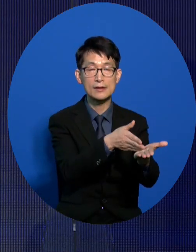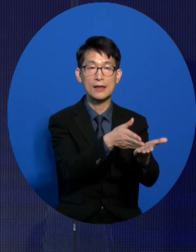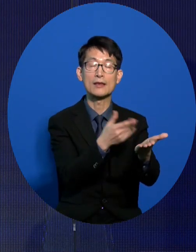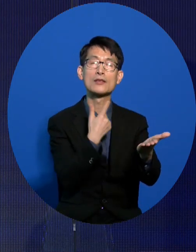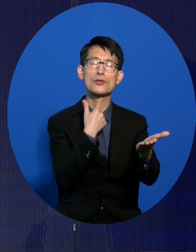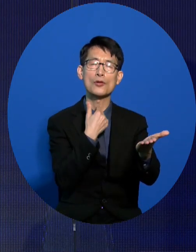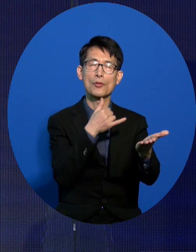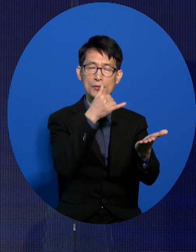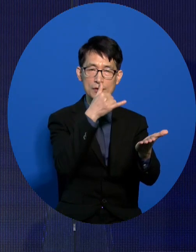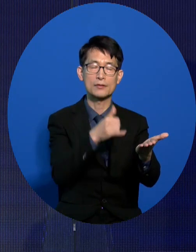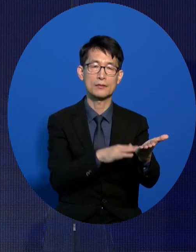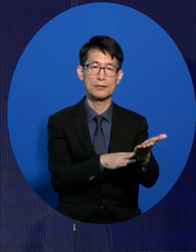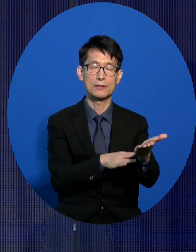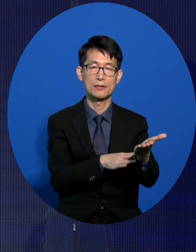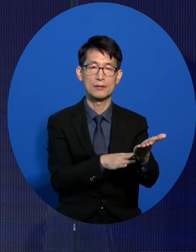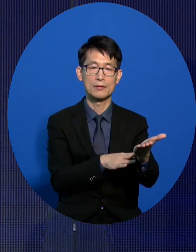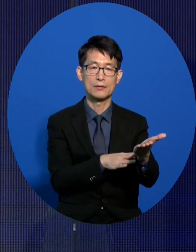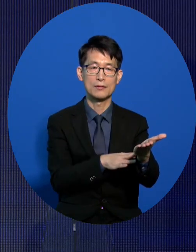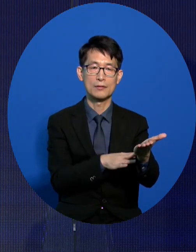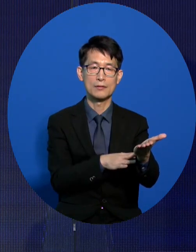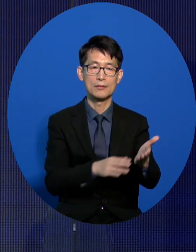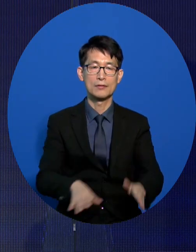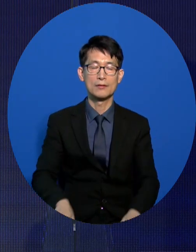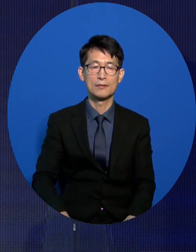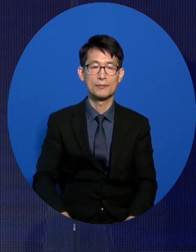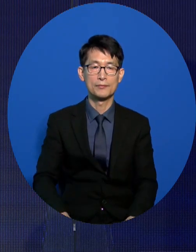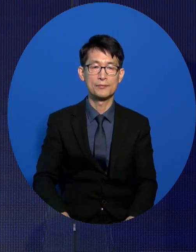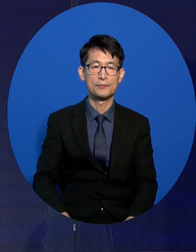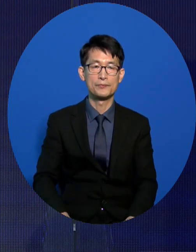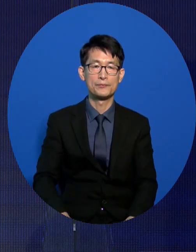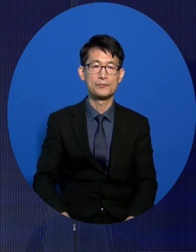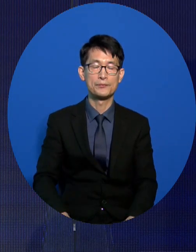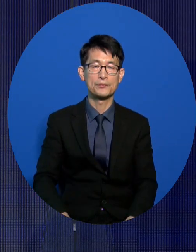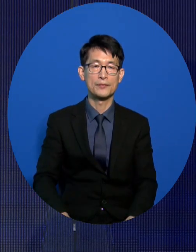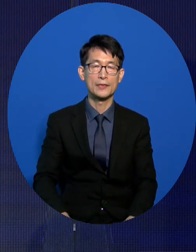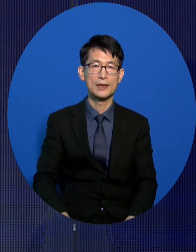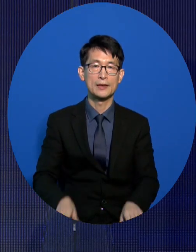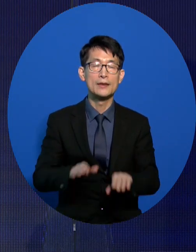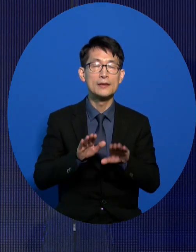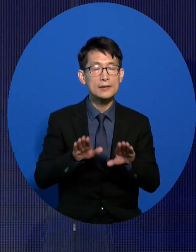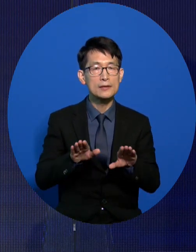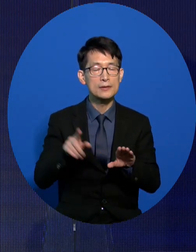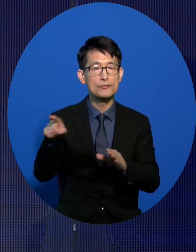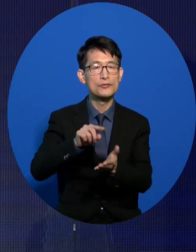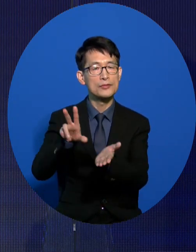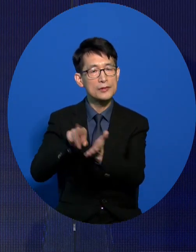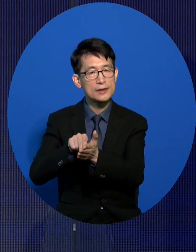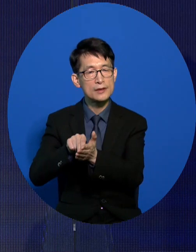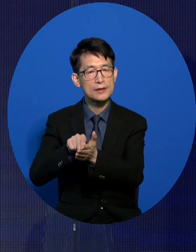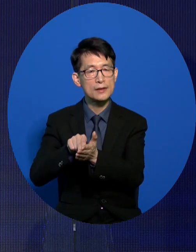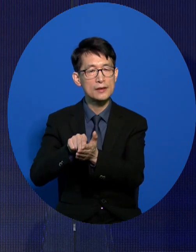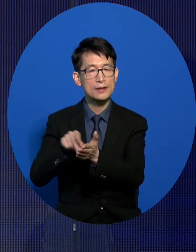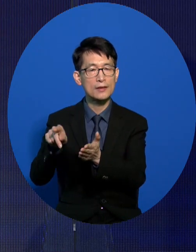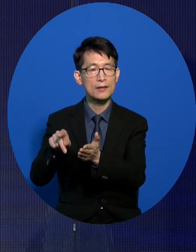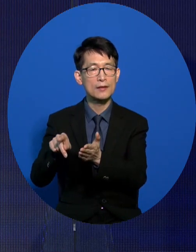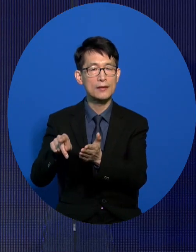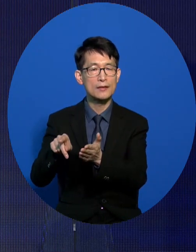but actually we raised a complaint to the Human Rights Commission through the Ministry of